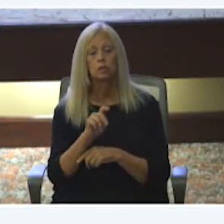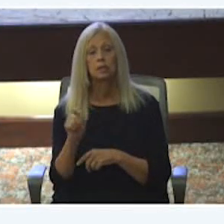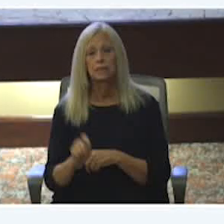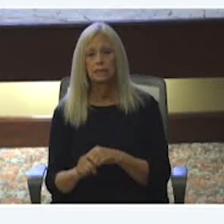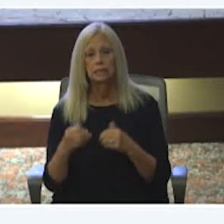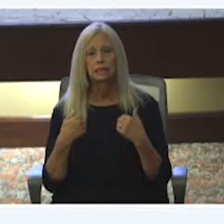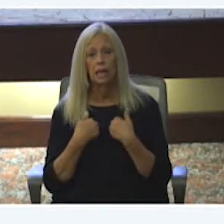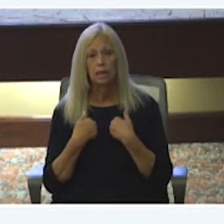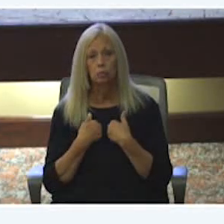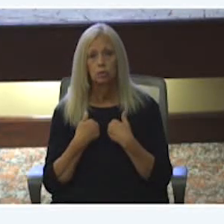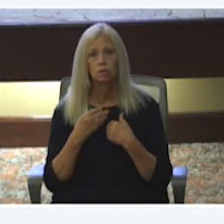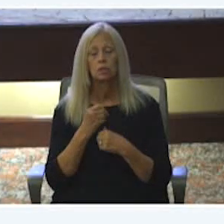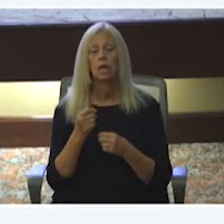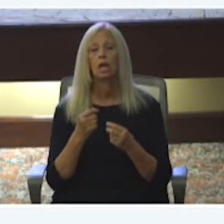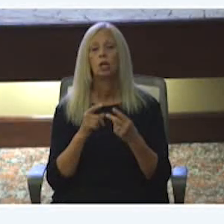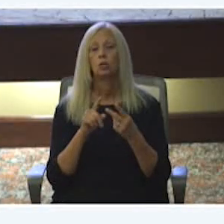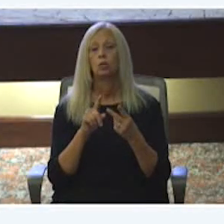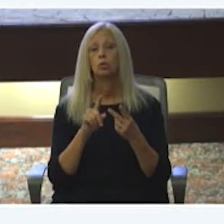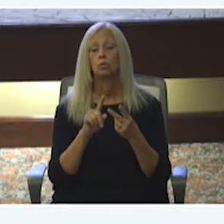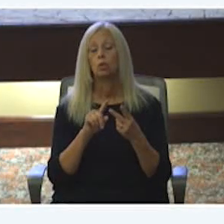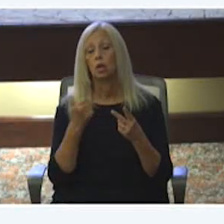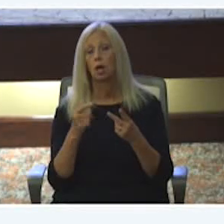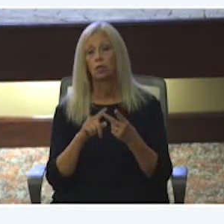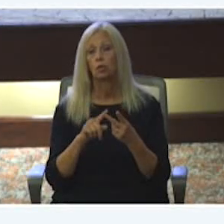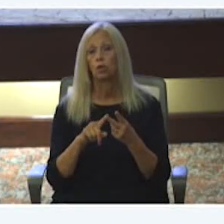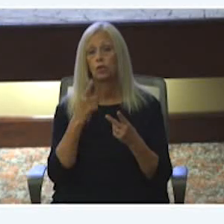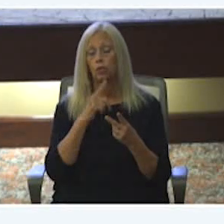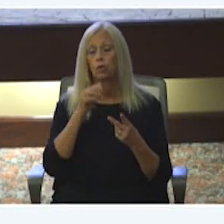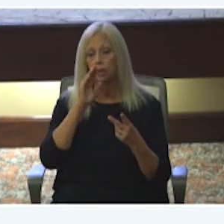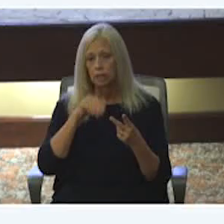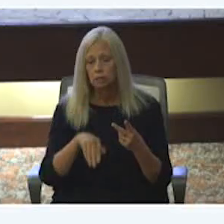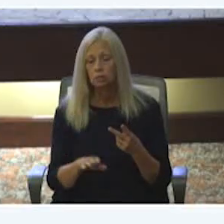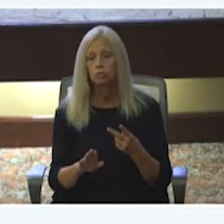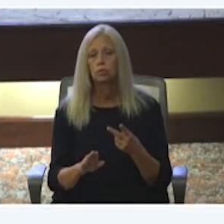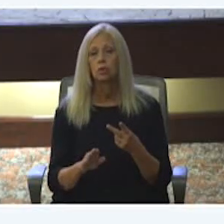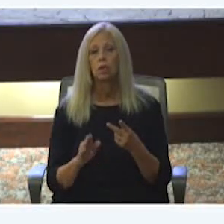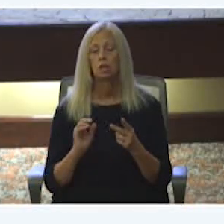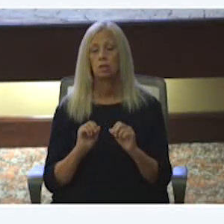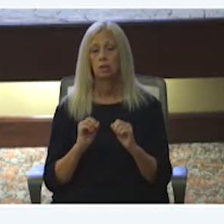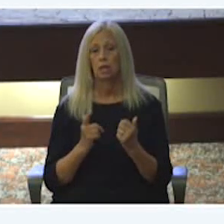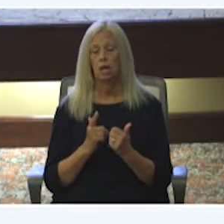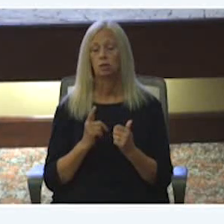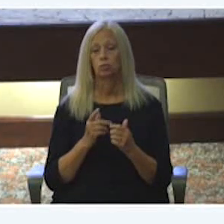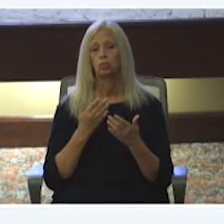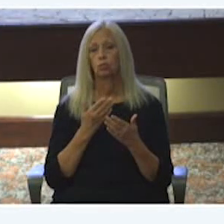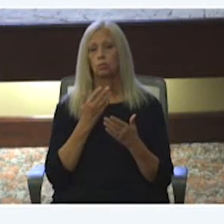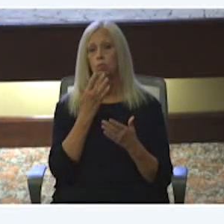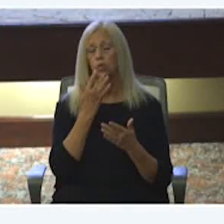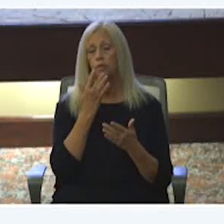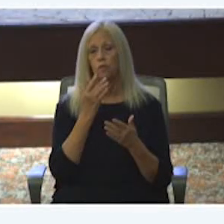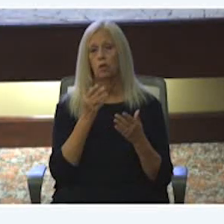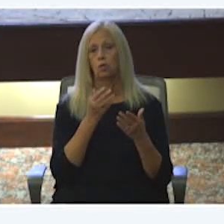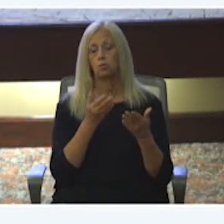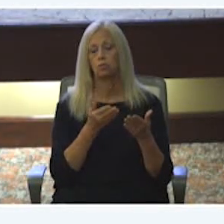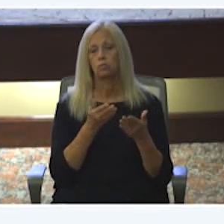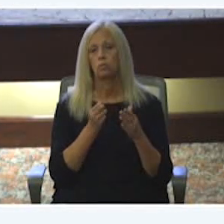was specific just to elephants, and unanimously the board preferred the more broader impact with multiple different types of wild animals